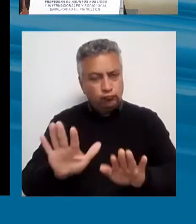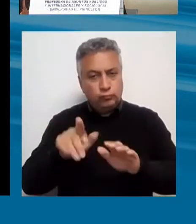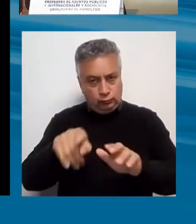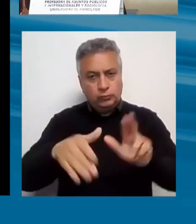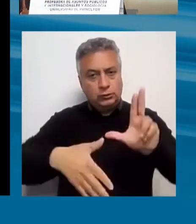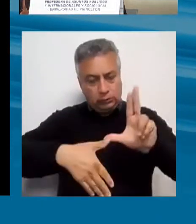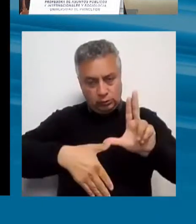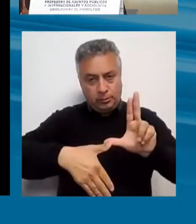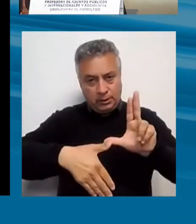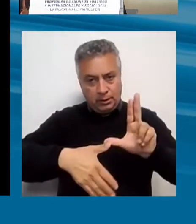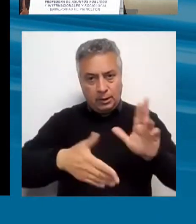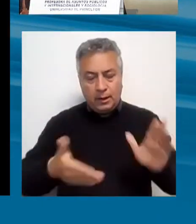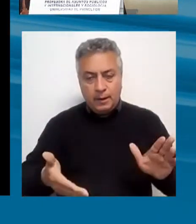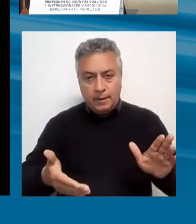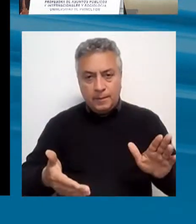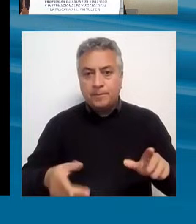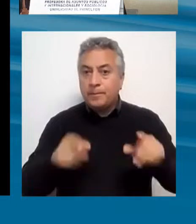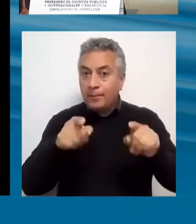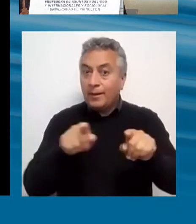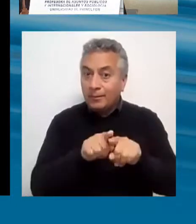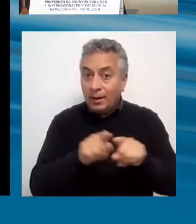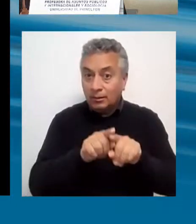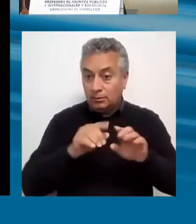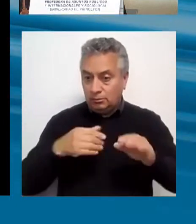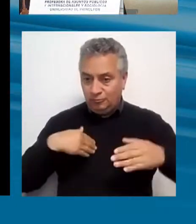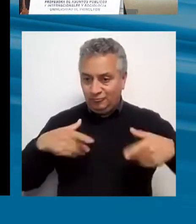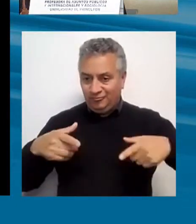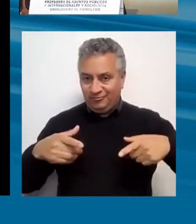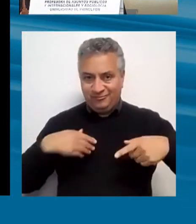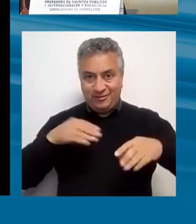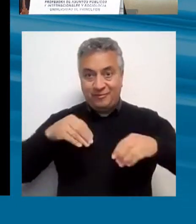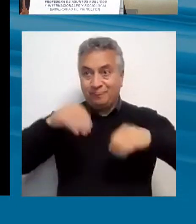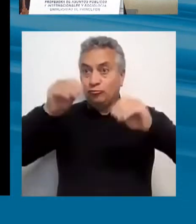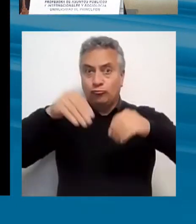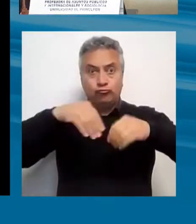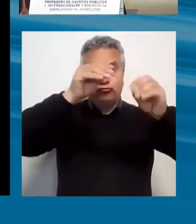mobility is not a desirable